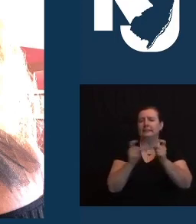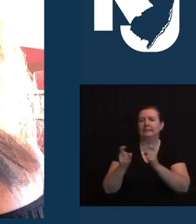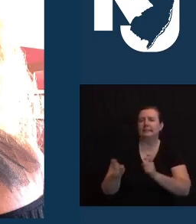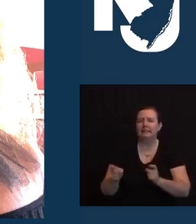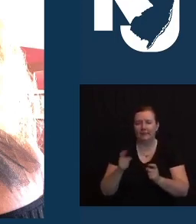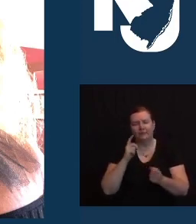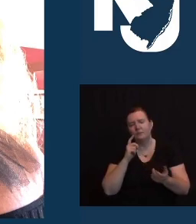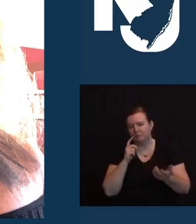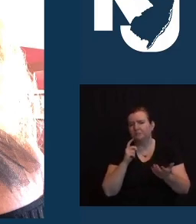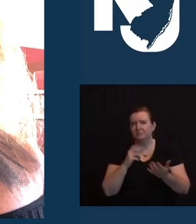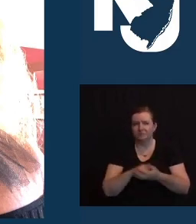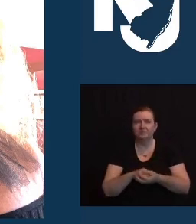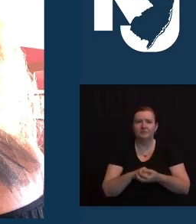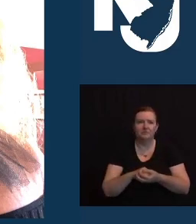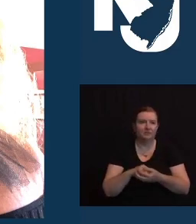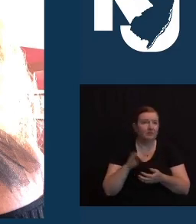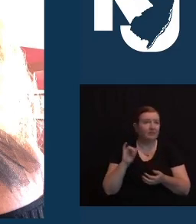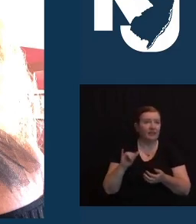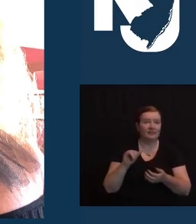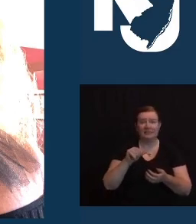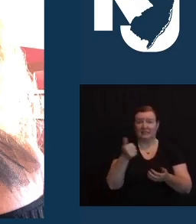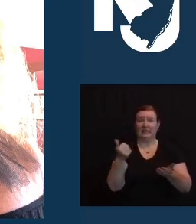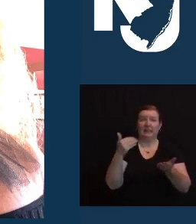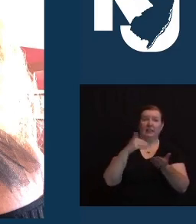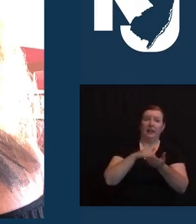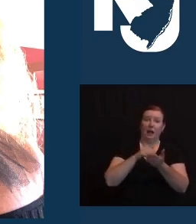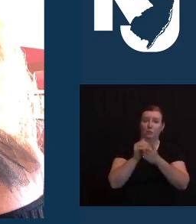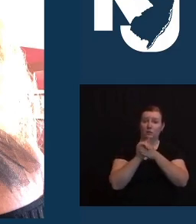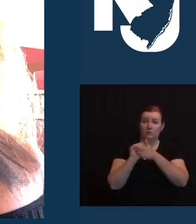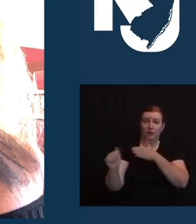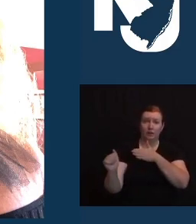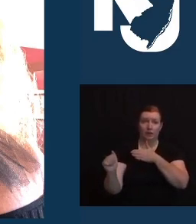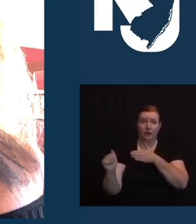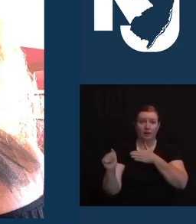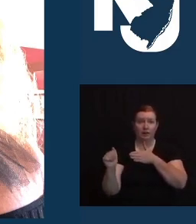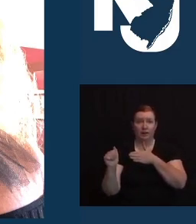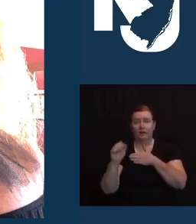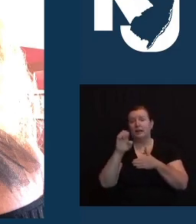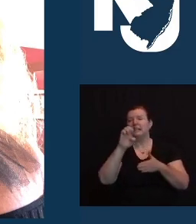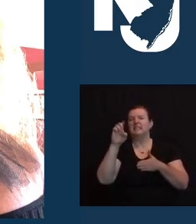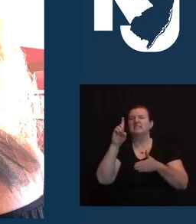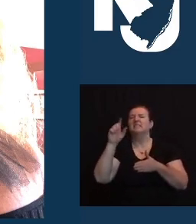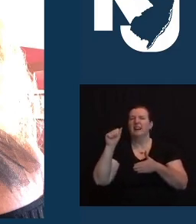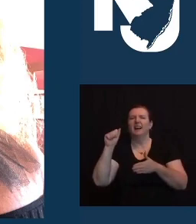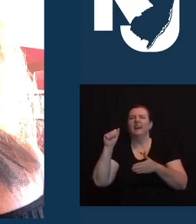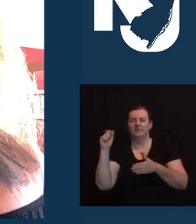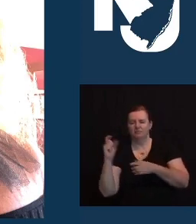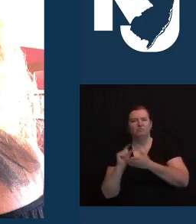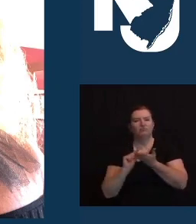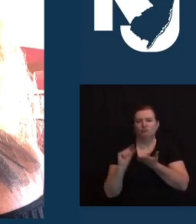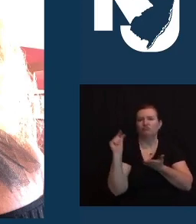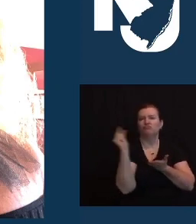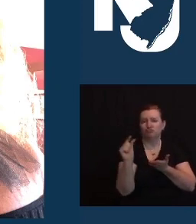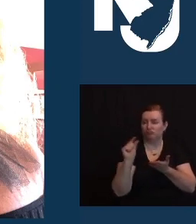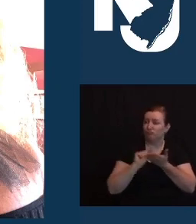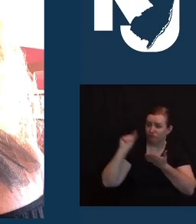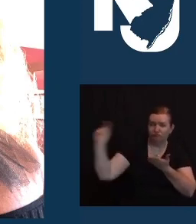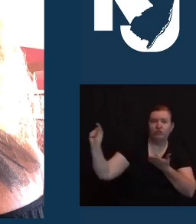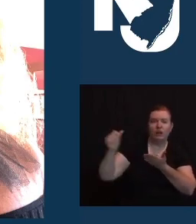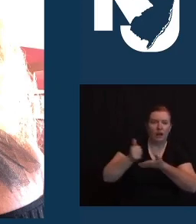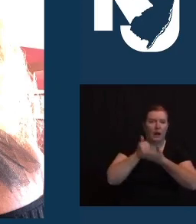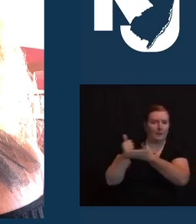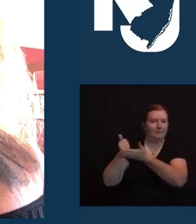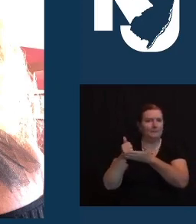of a $10,000 grant from the EDA that allowed them to pay bills and expand their outdoor dining capabilities, Susan and